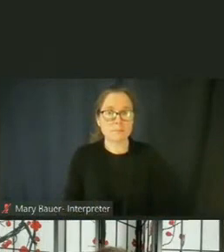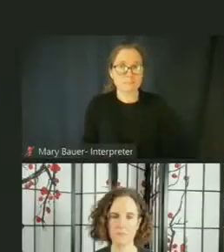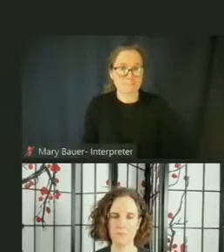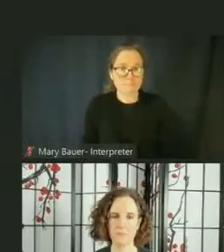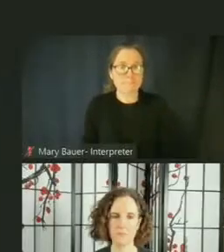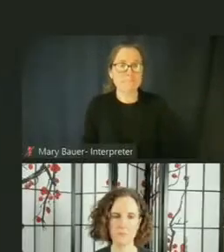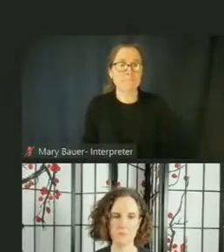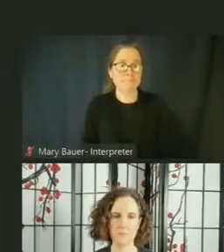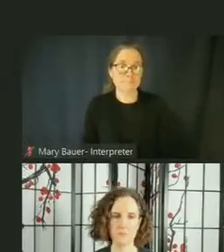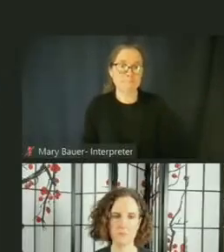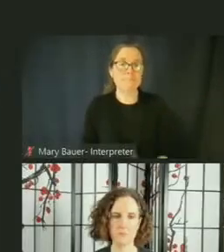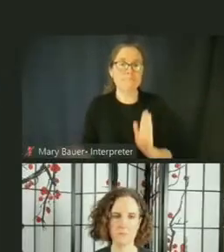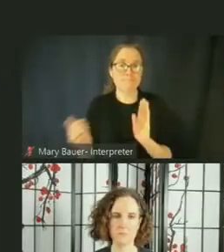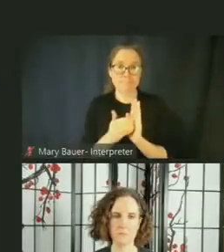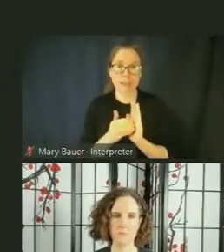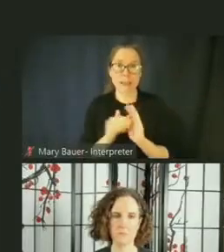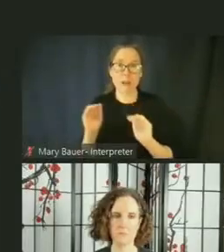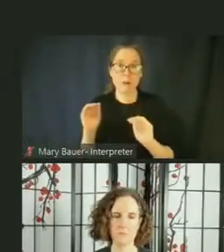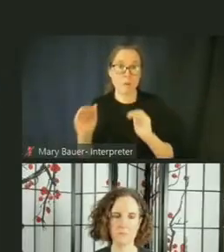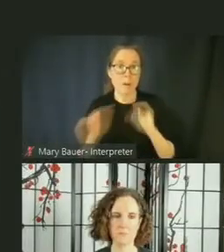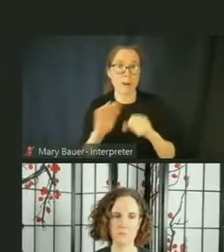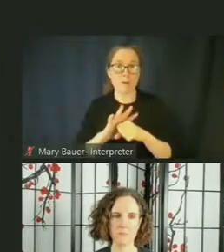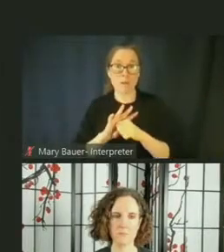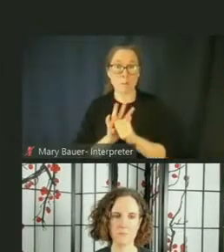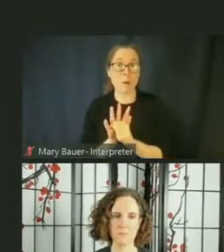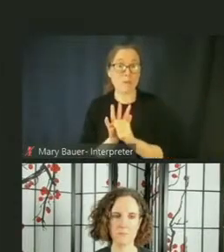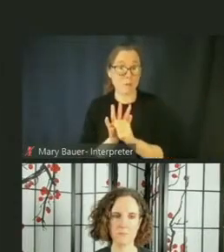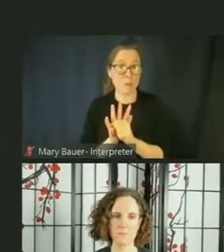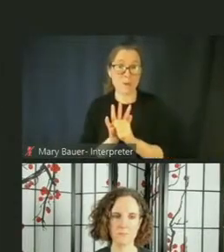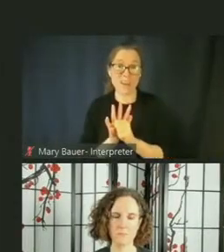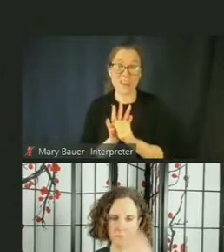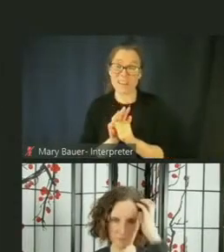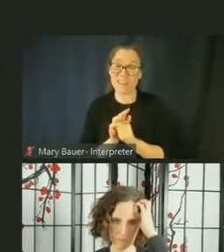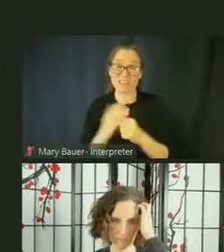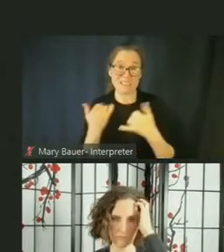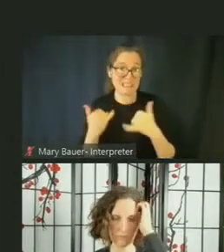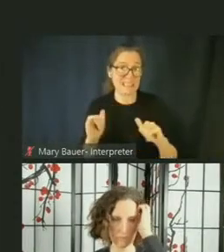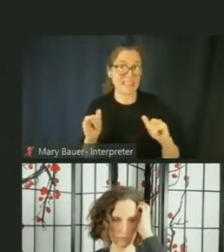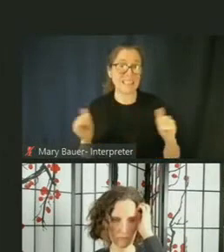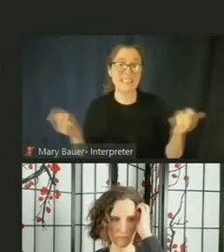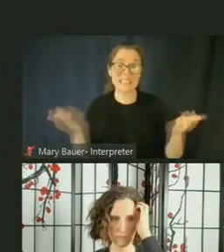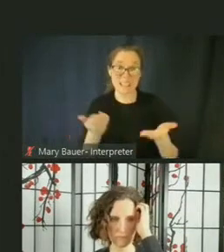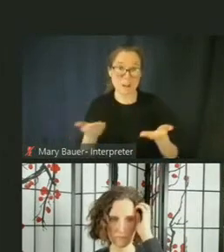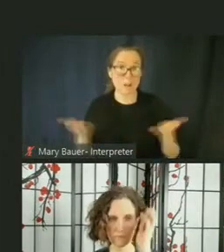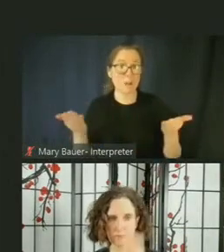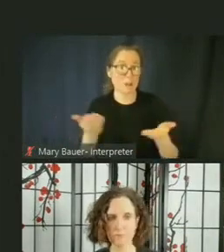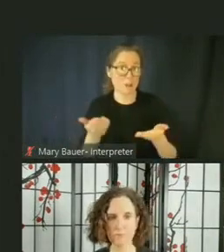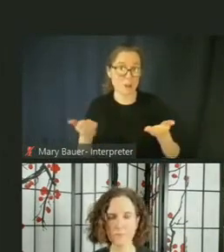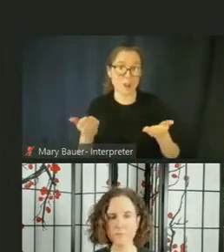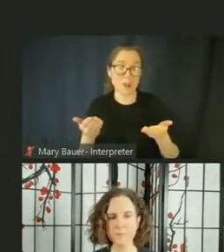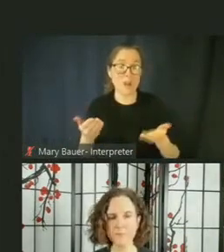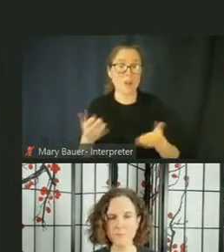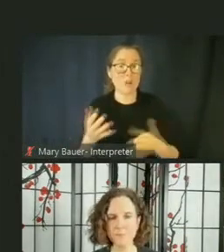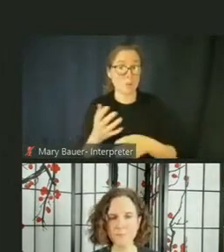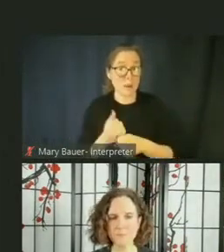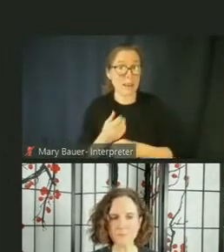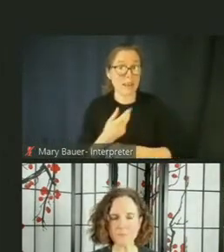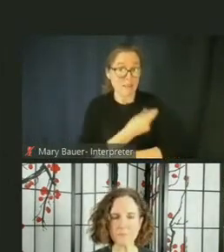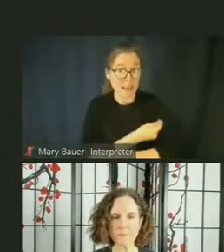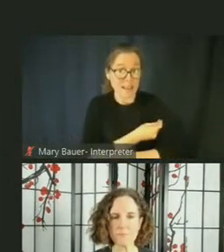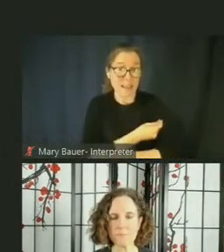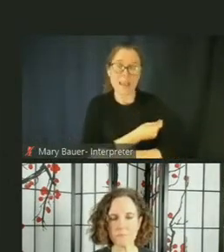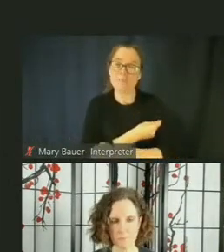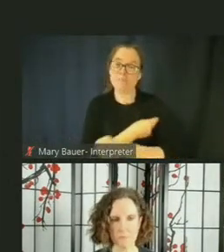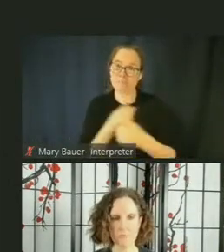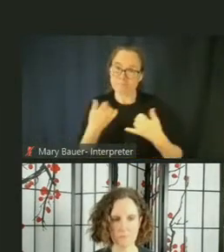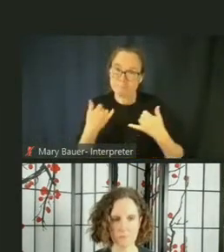So as a reminder, the COVID pandemic remains present with us. Even after getting your vaccine, we encourage you to adhere to